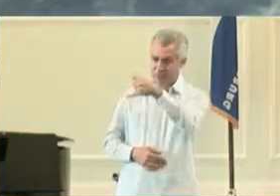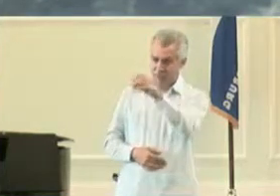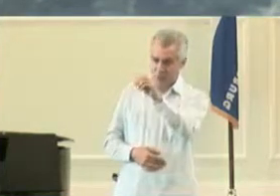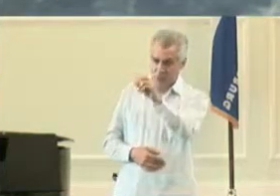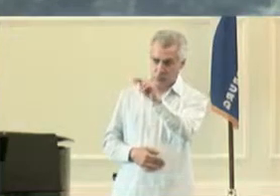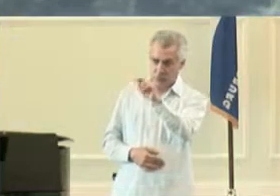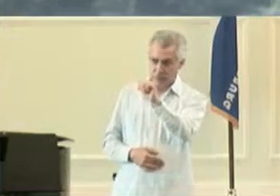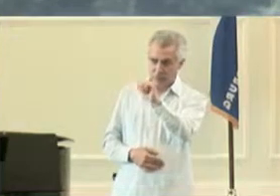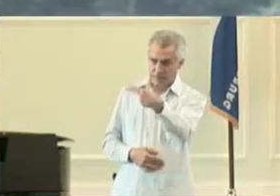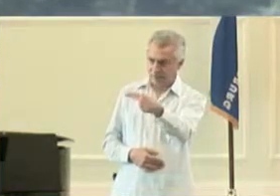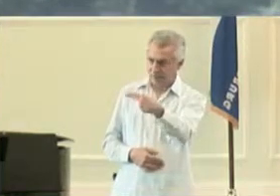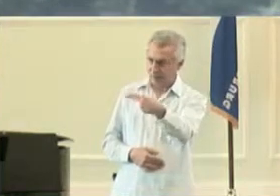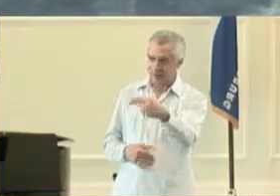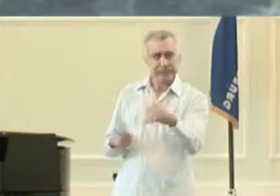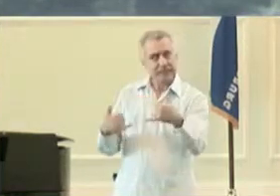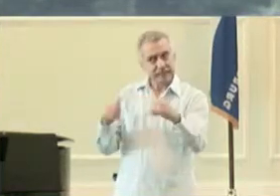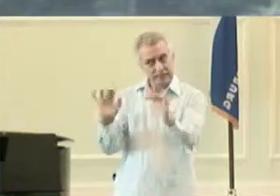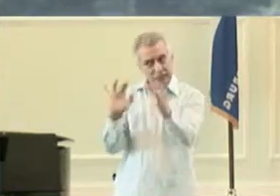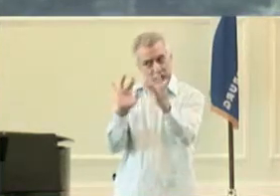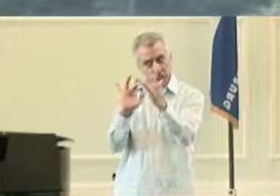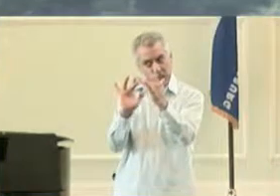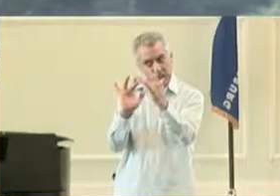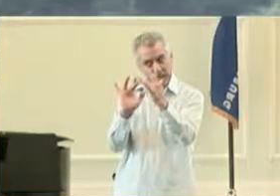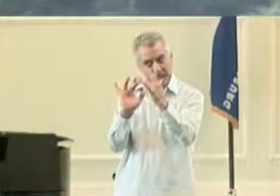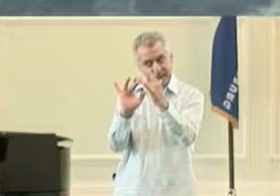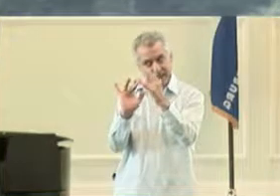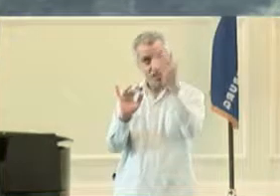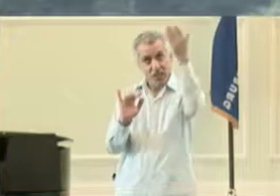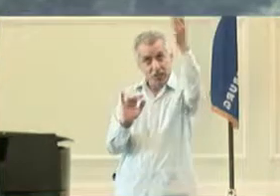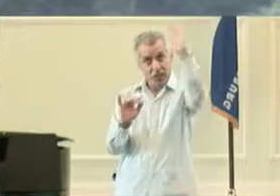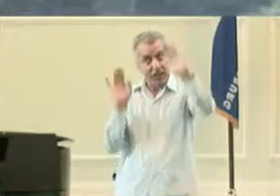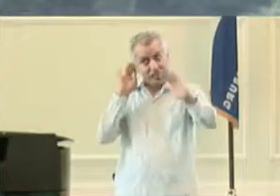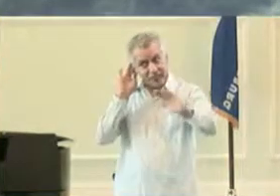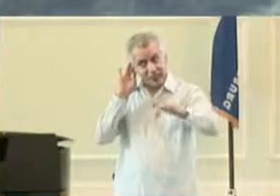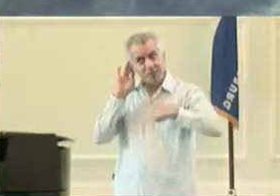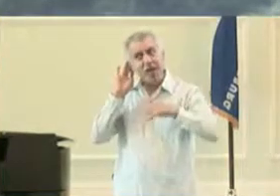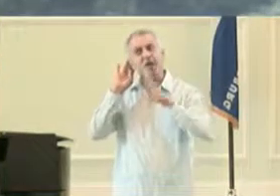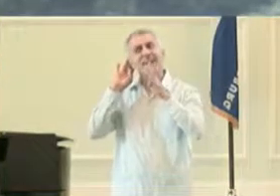ocean. And God hears your prayer. Amen?